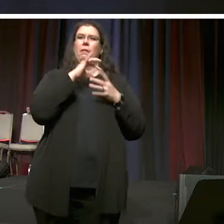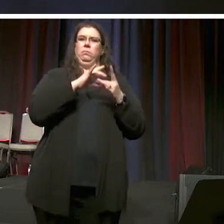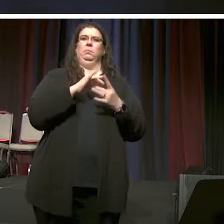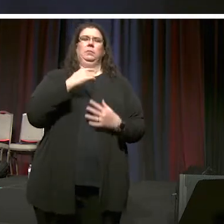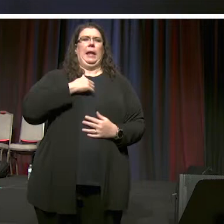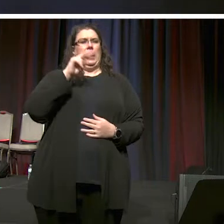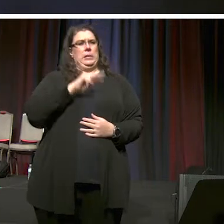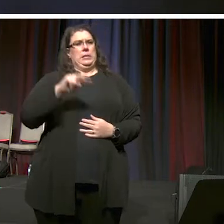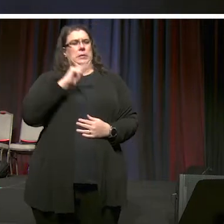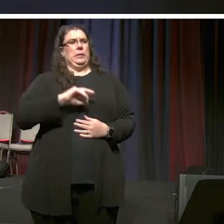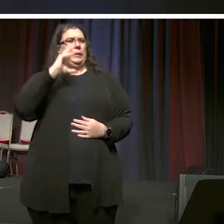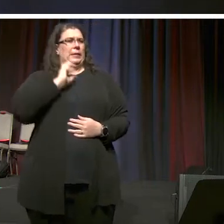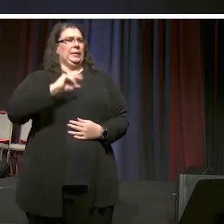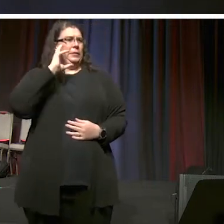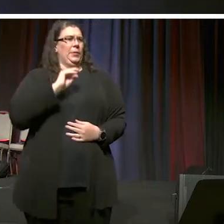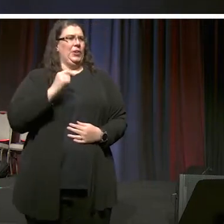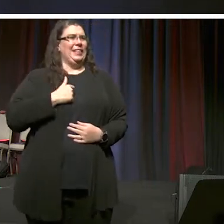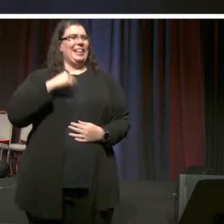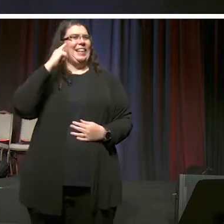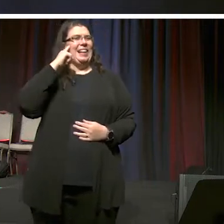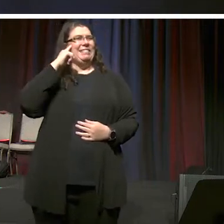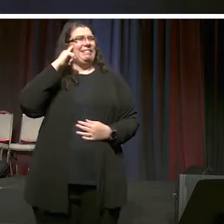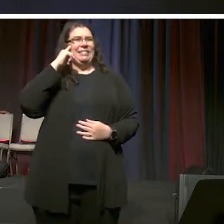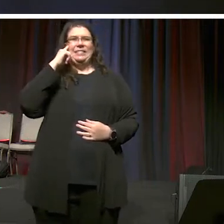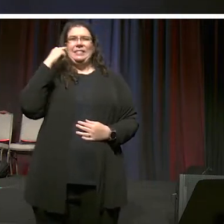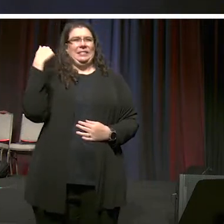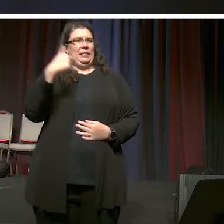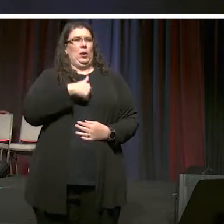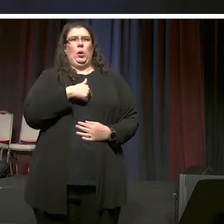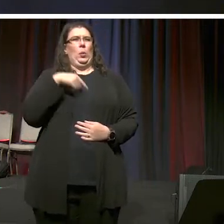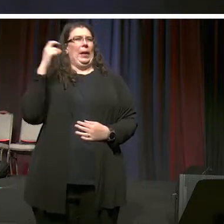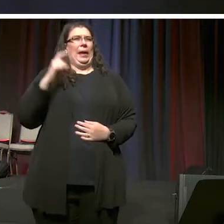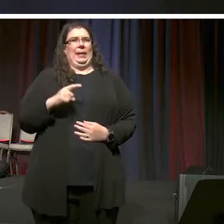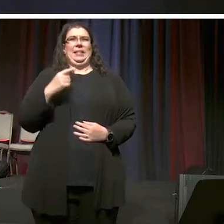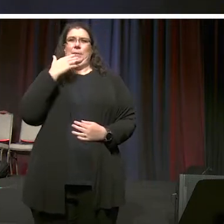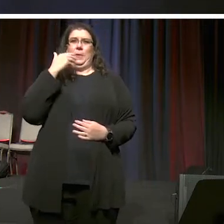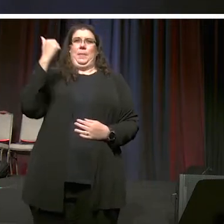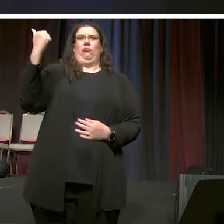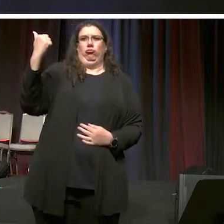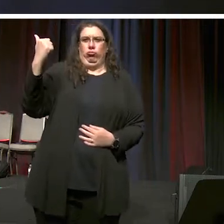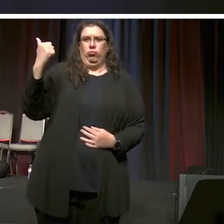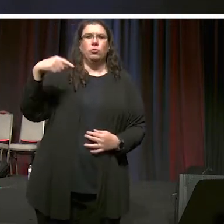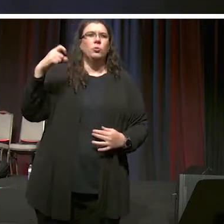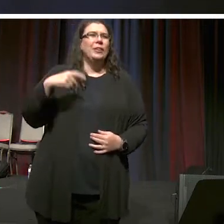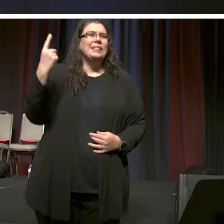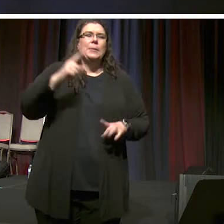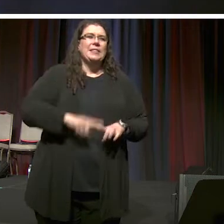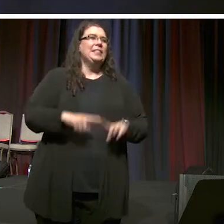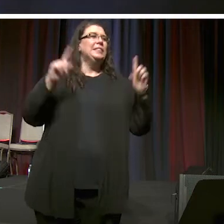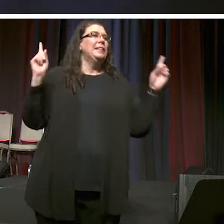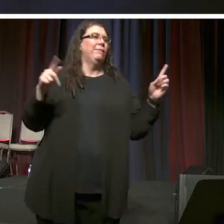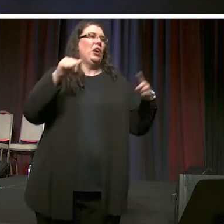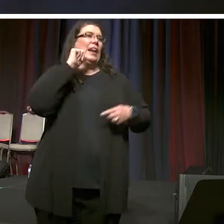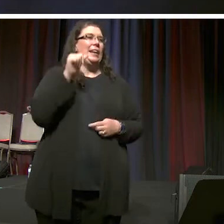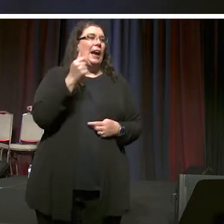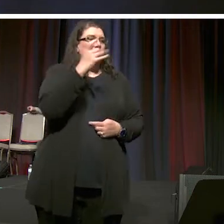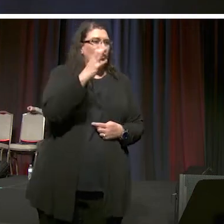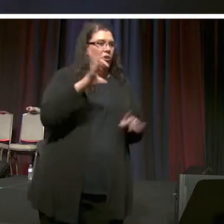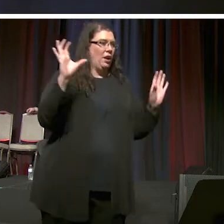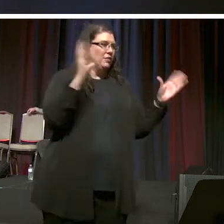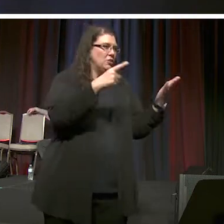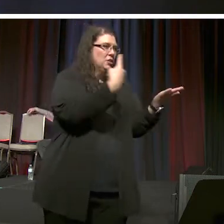I thought, as leader of the church, we need to do better than this. We need to do something different than getting together at every general conference and fighting about